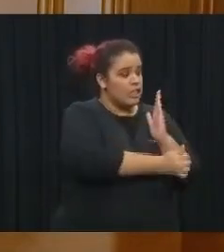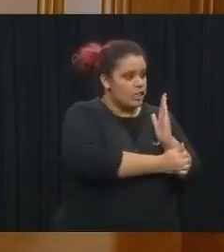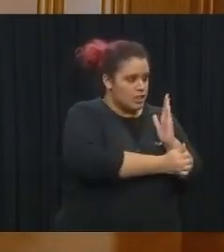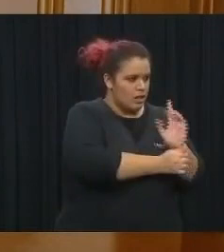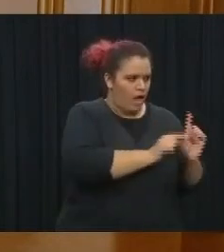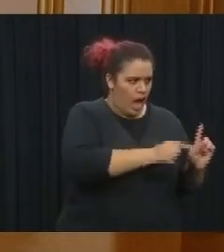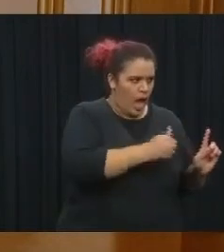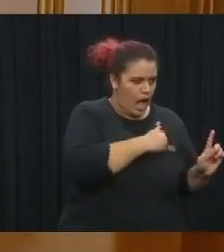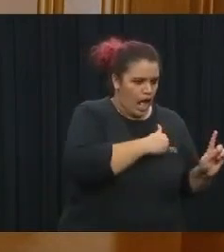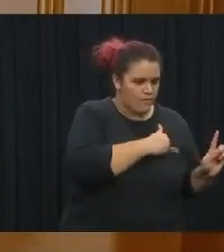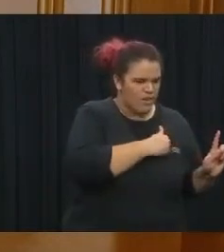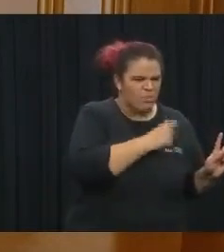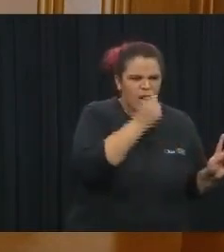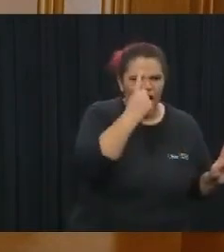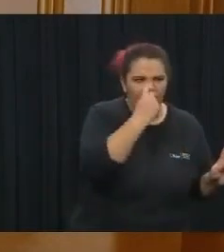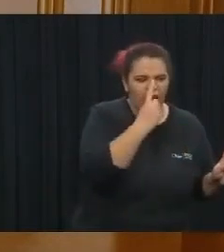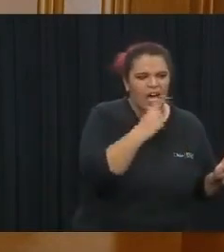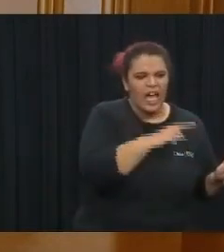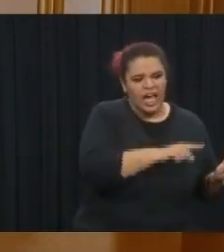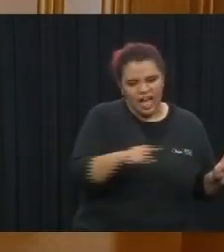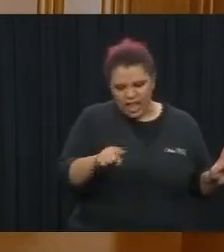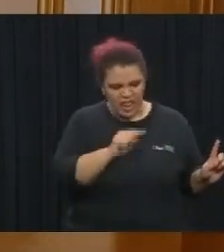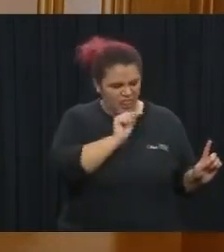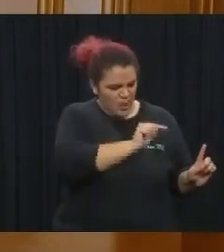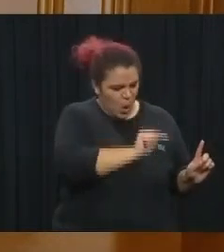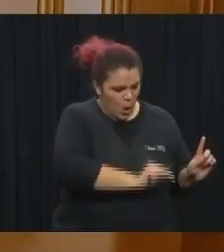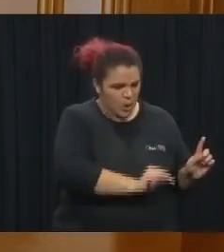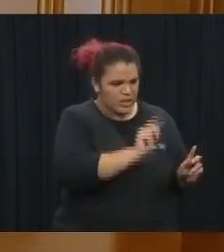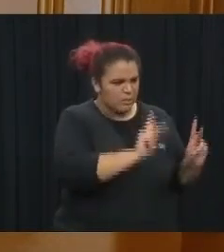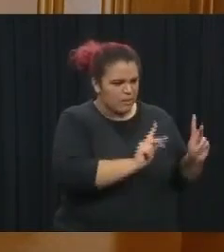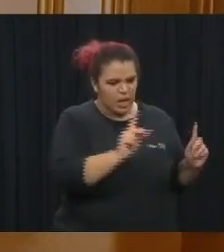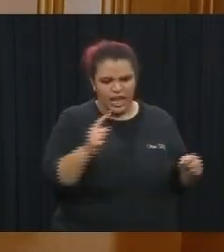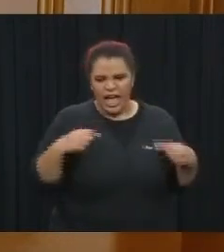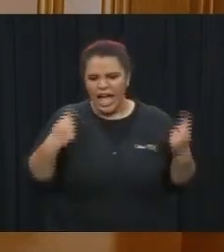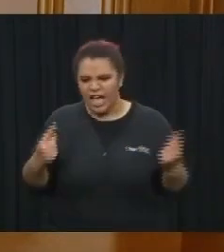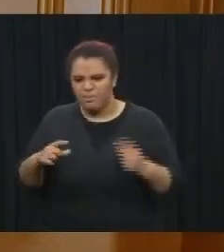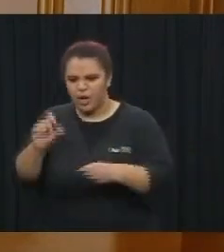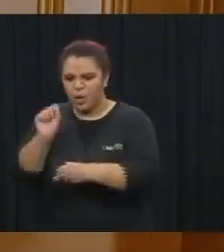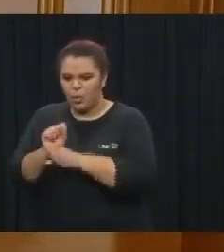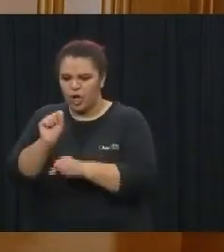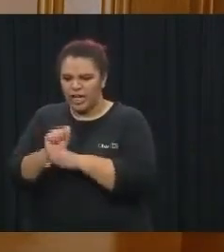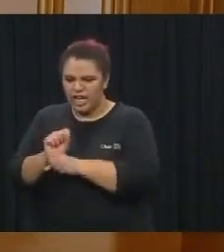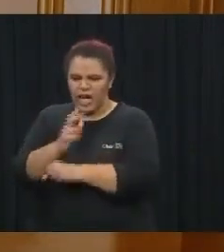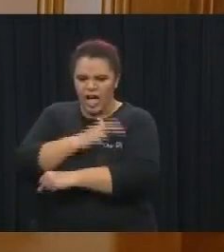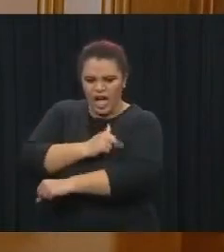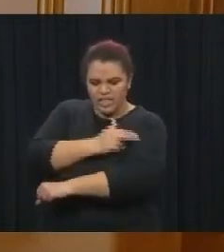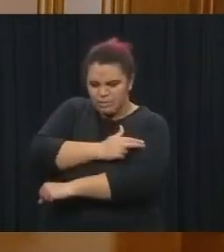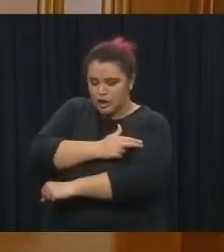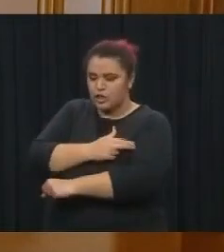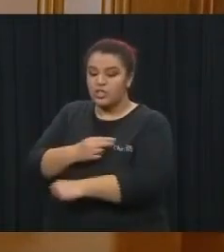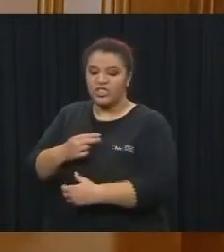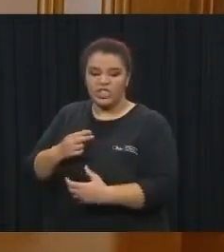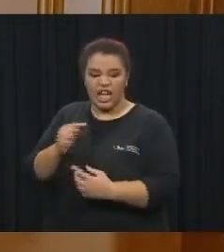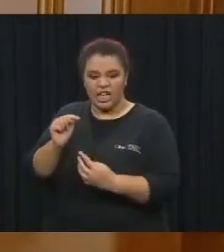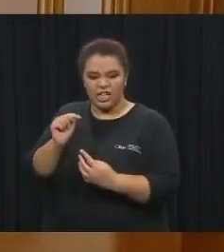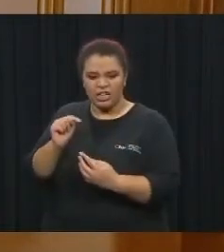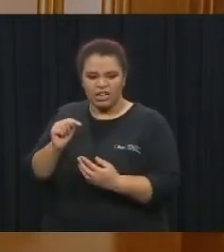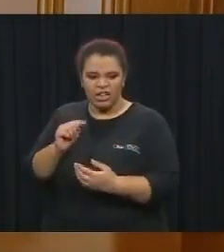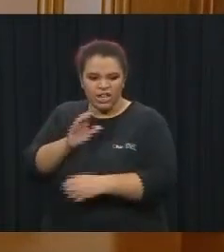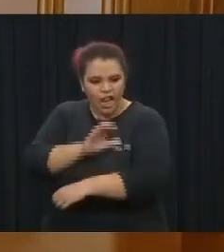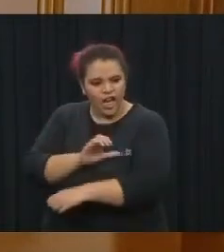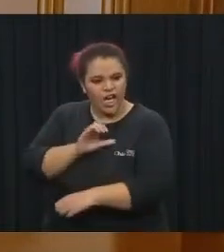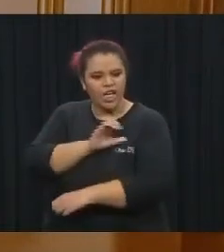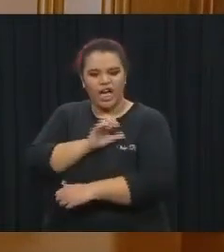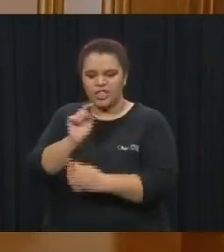of the civilian side, you know, it's probably not a net plus. We're taking from here to put it over here. So we're cognizant